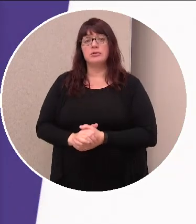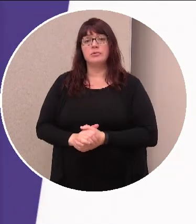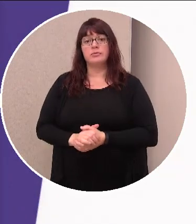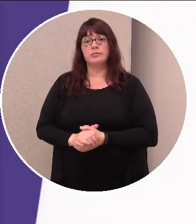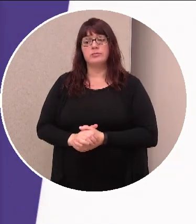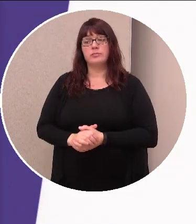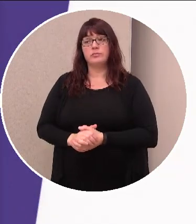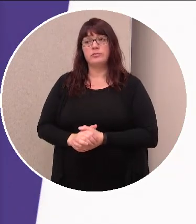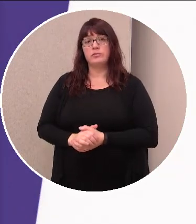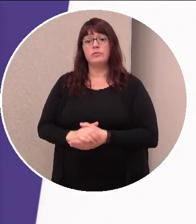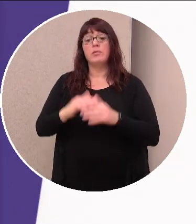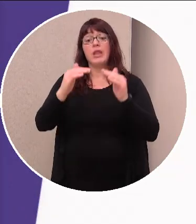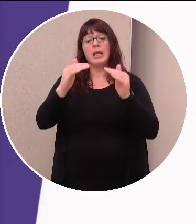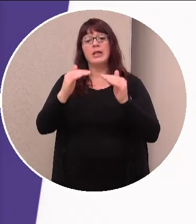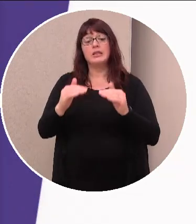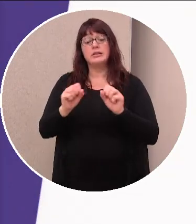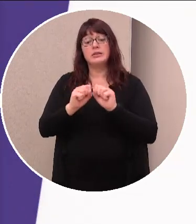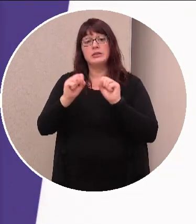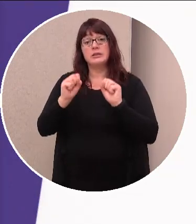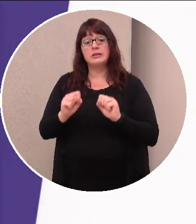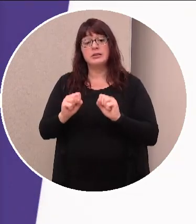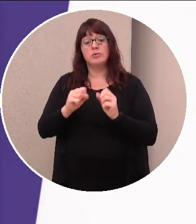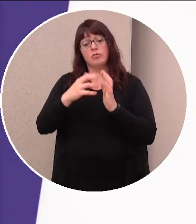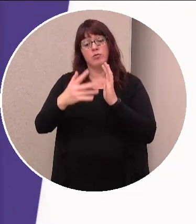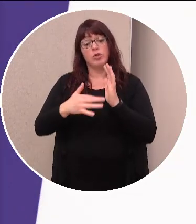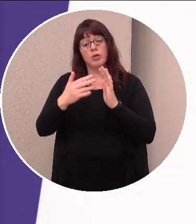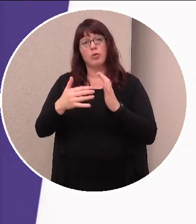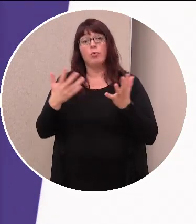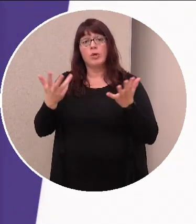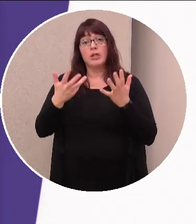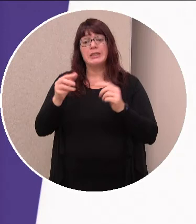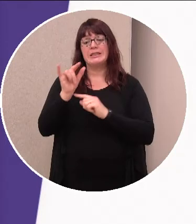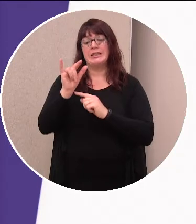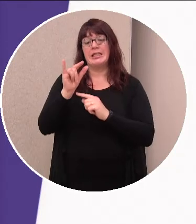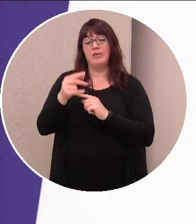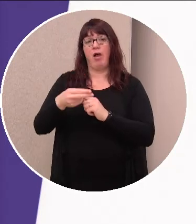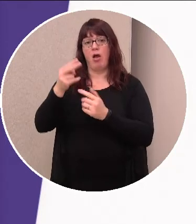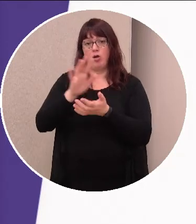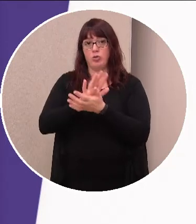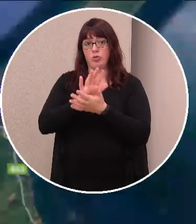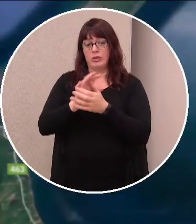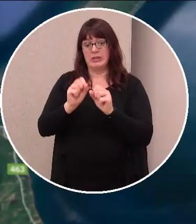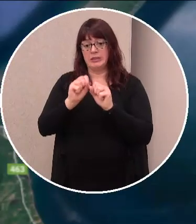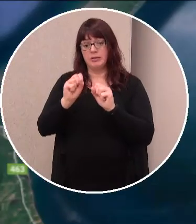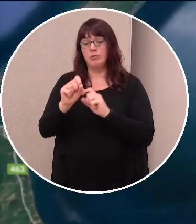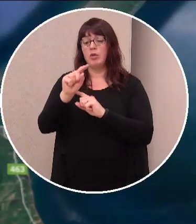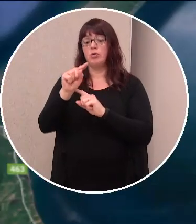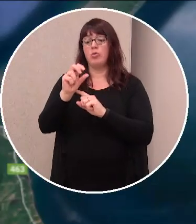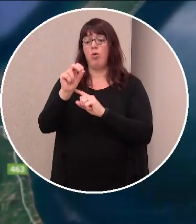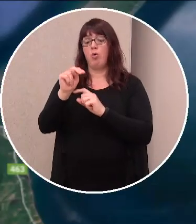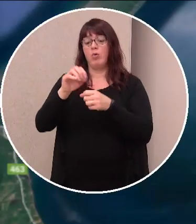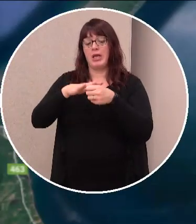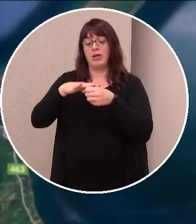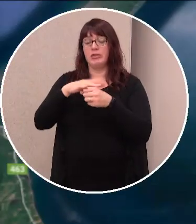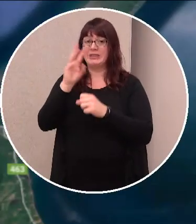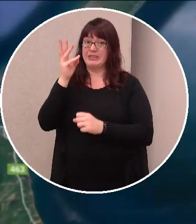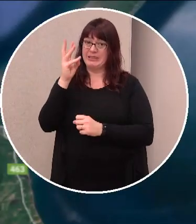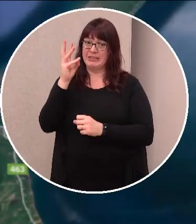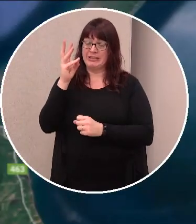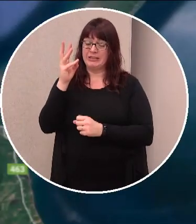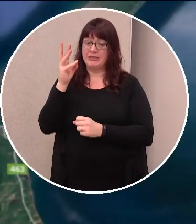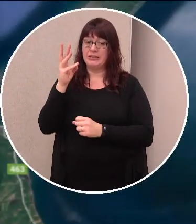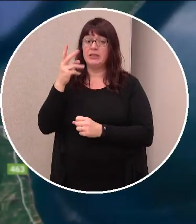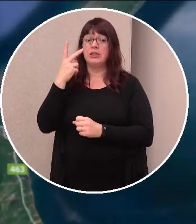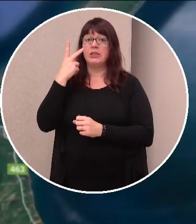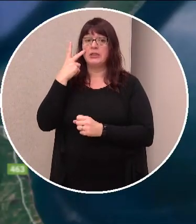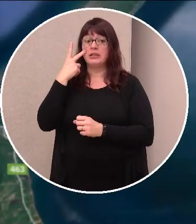The next system is the Stephenville High system in Zone 6. Here we see